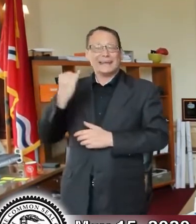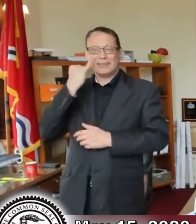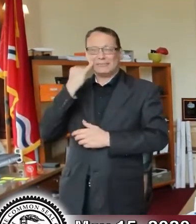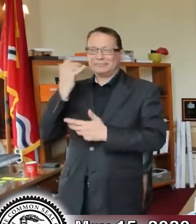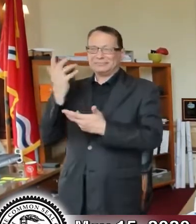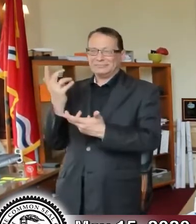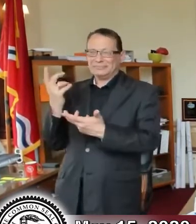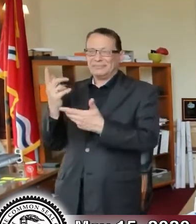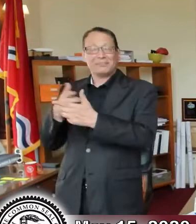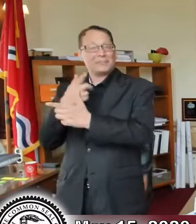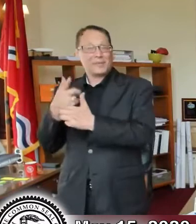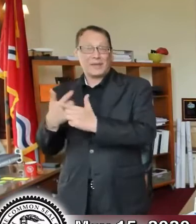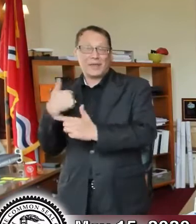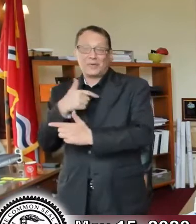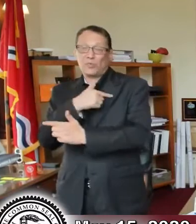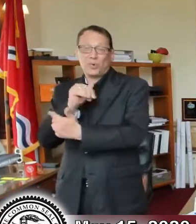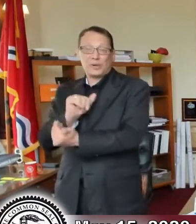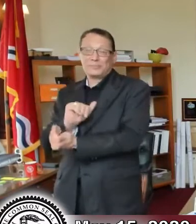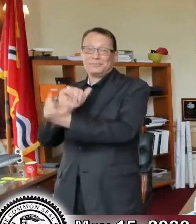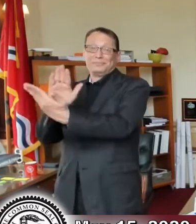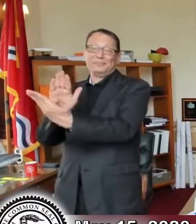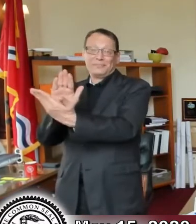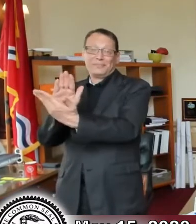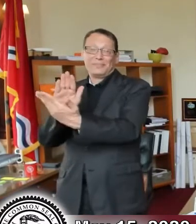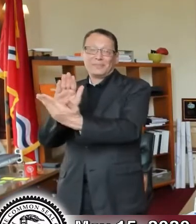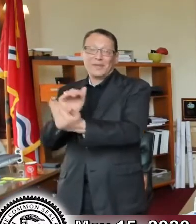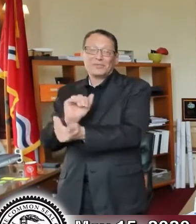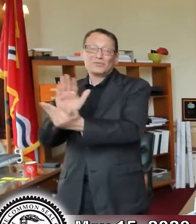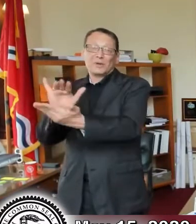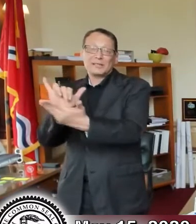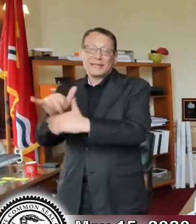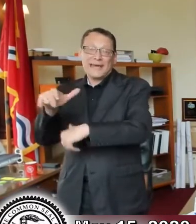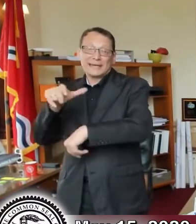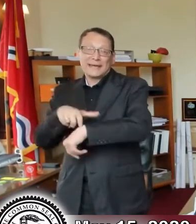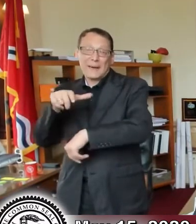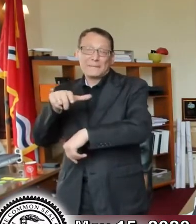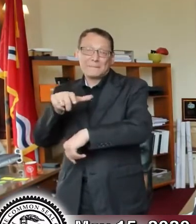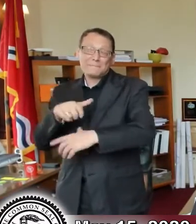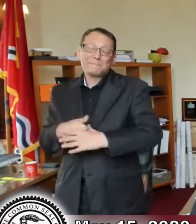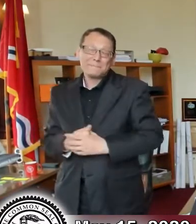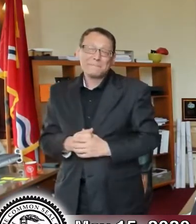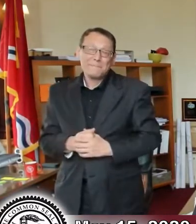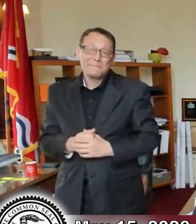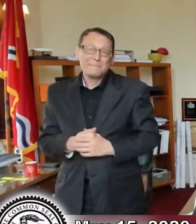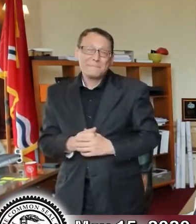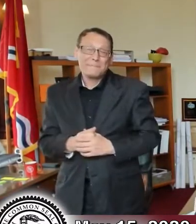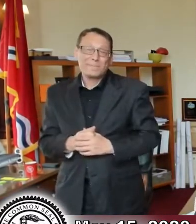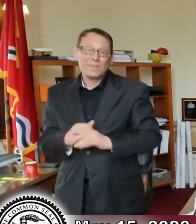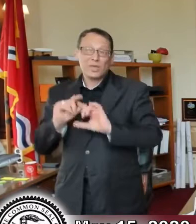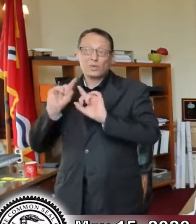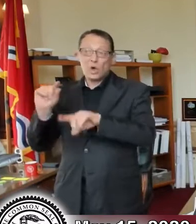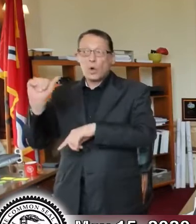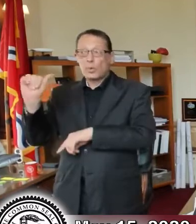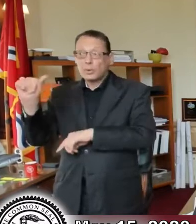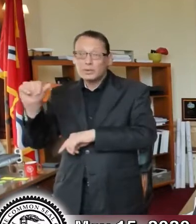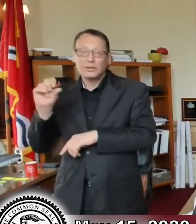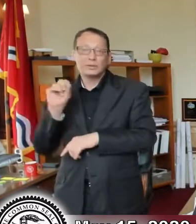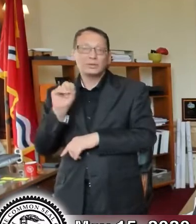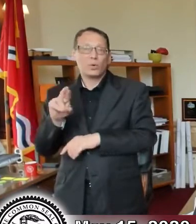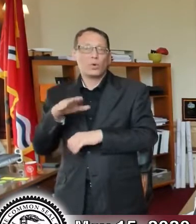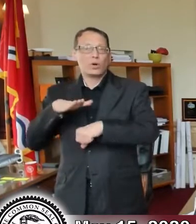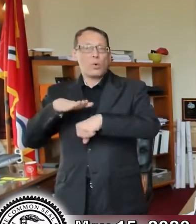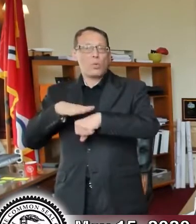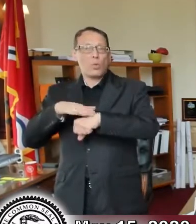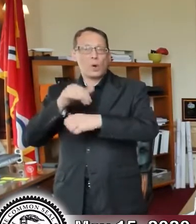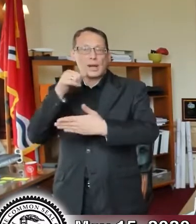case, then we'll have to pay those businesses a visit, either literally or with a citation warning